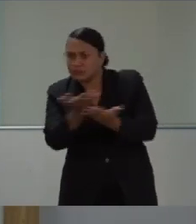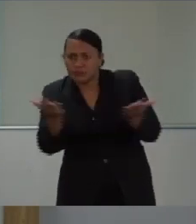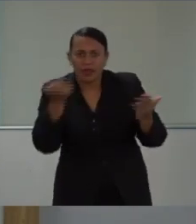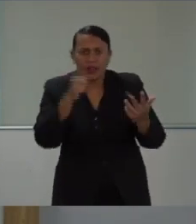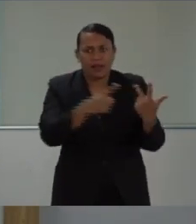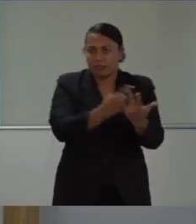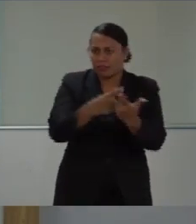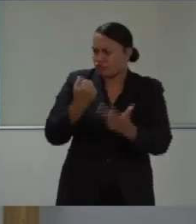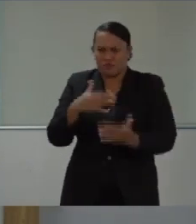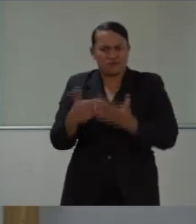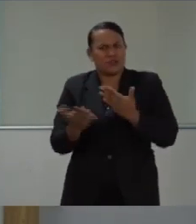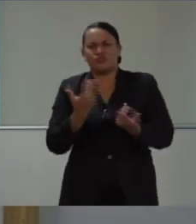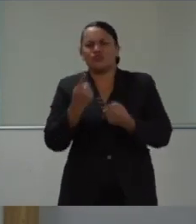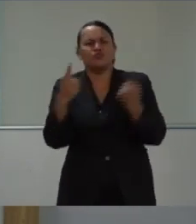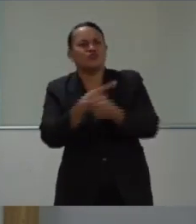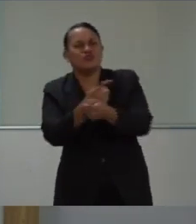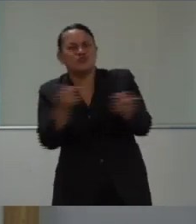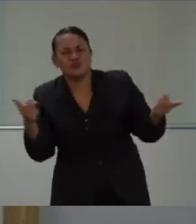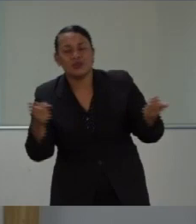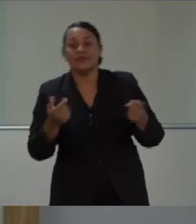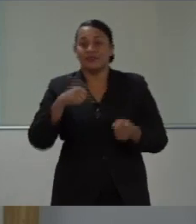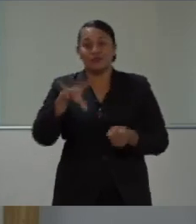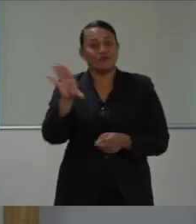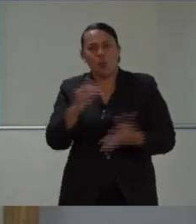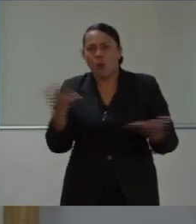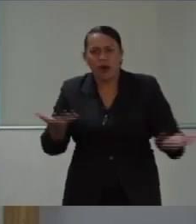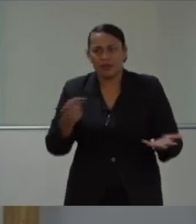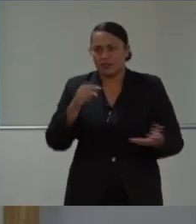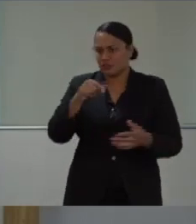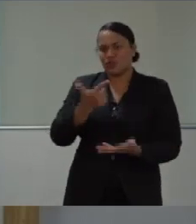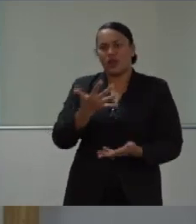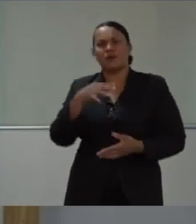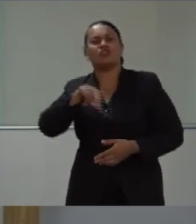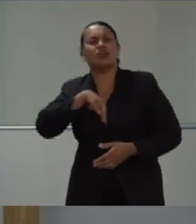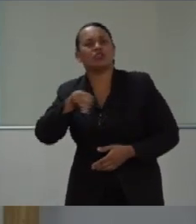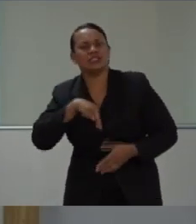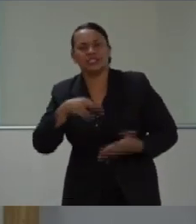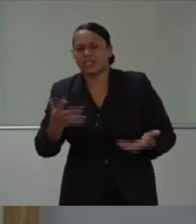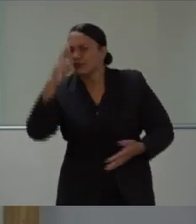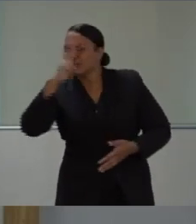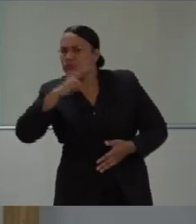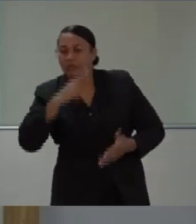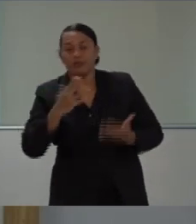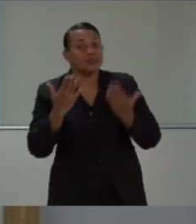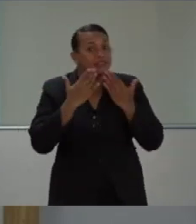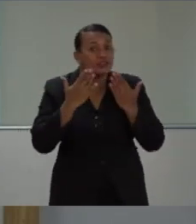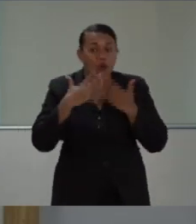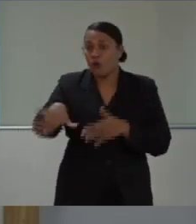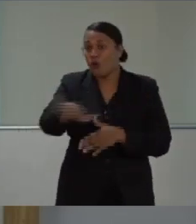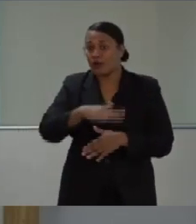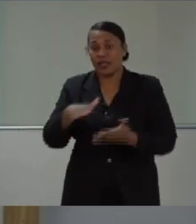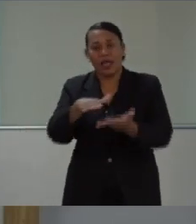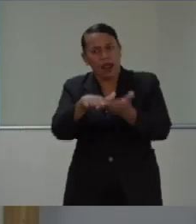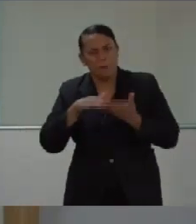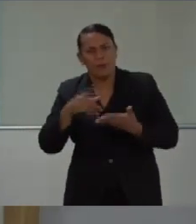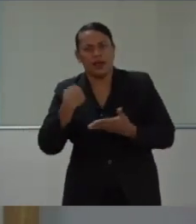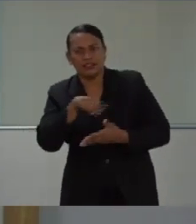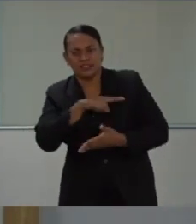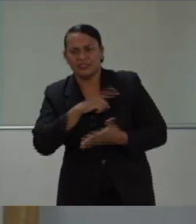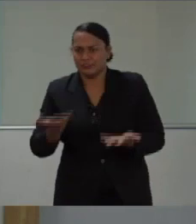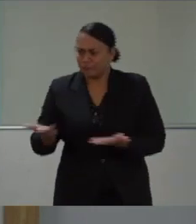are, where they come from, or the faith they follow. Vinaka to all who helped bring these 11 Fijians